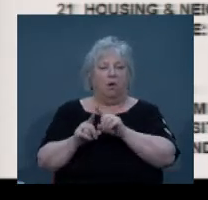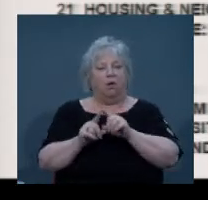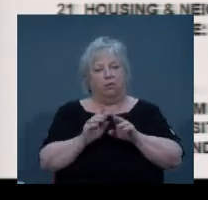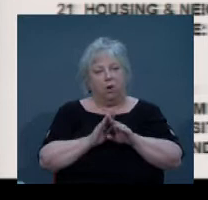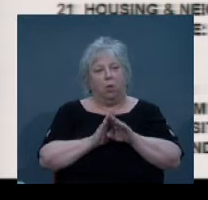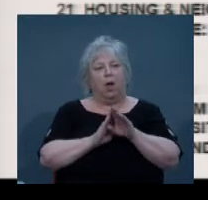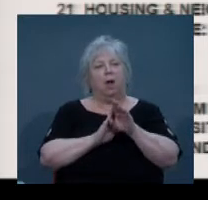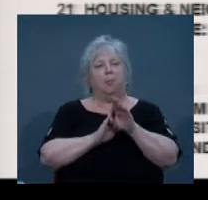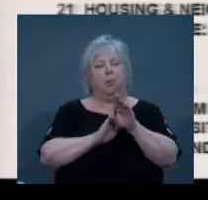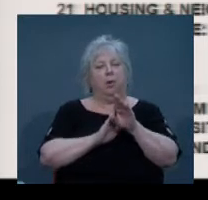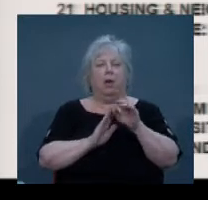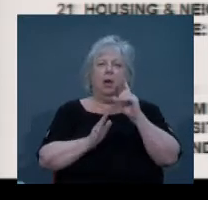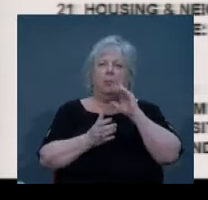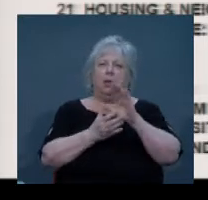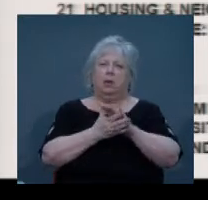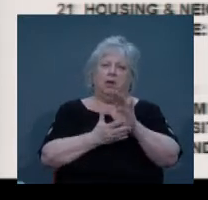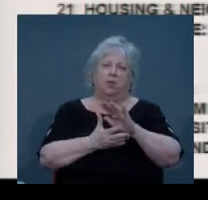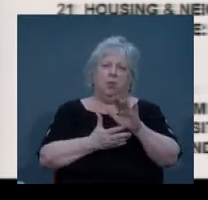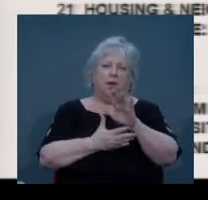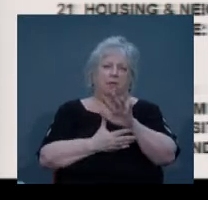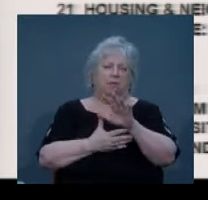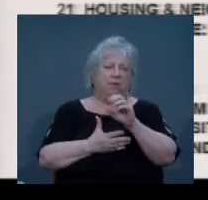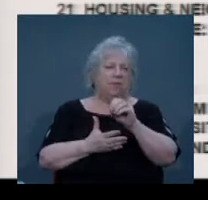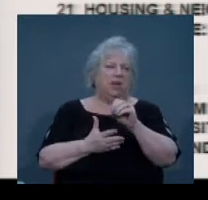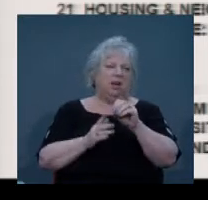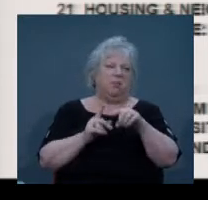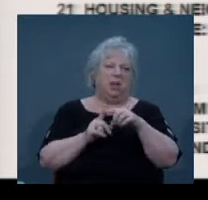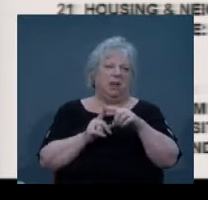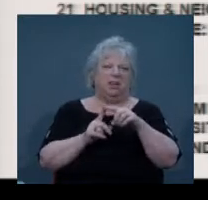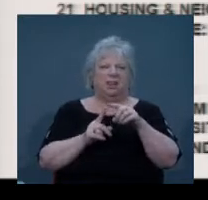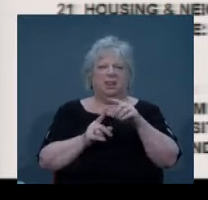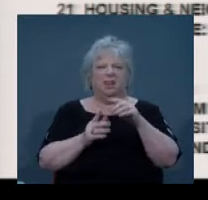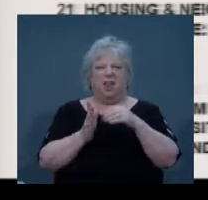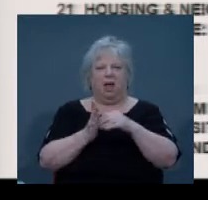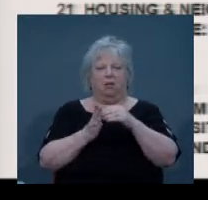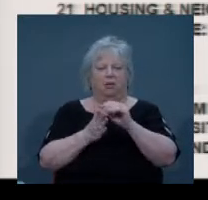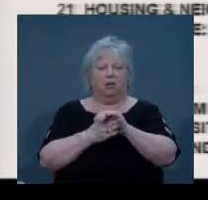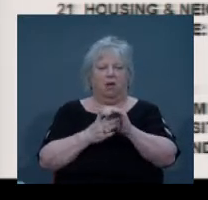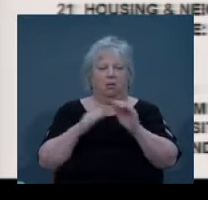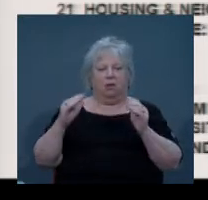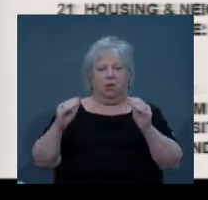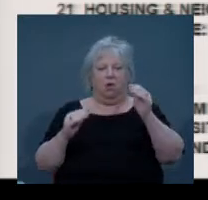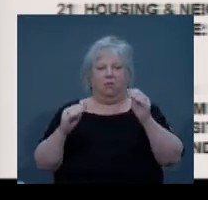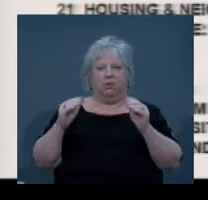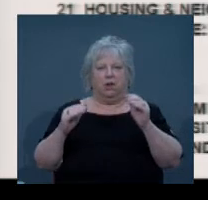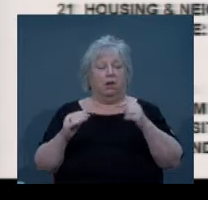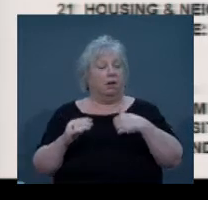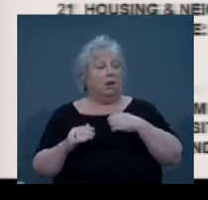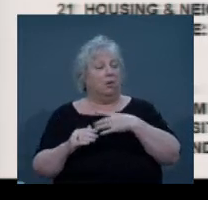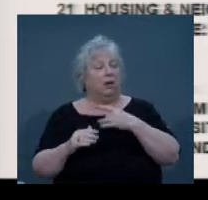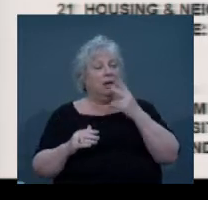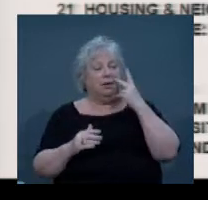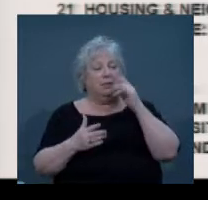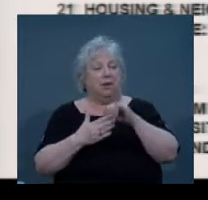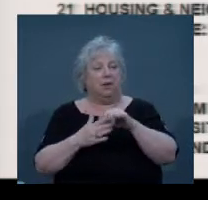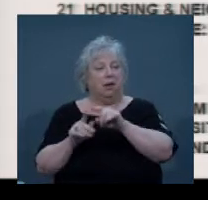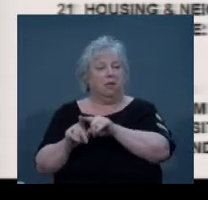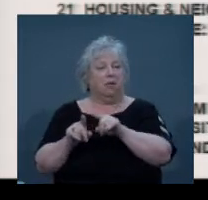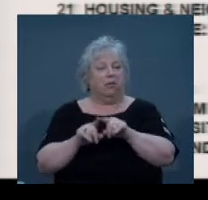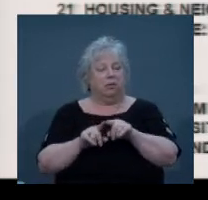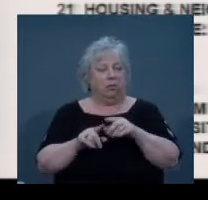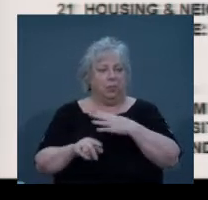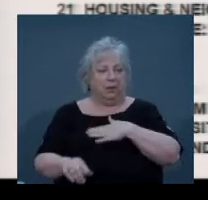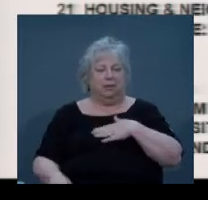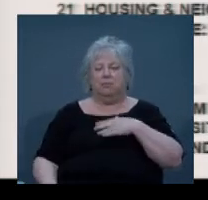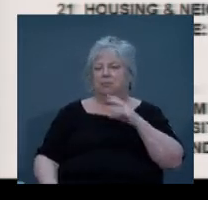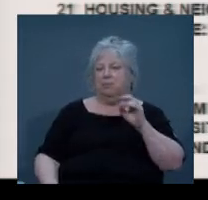up. I believe about $50-some thousand, which offset that expense. I would like to see that offset on that too,